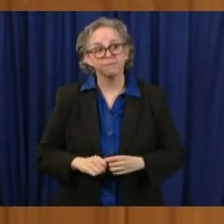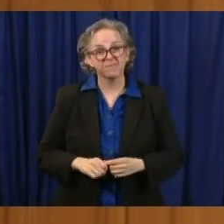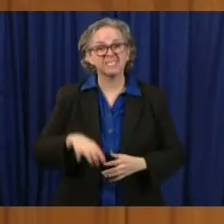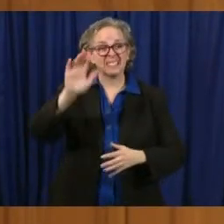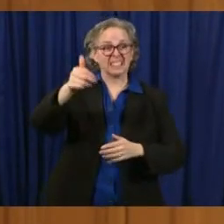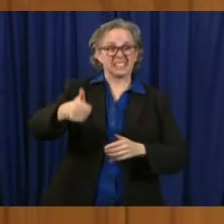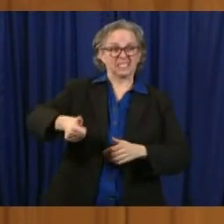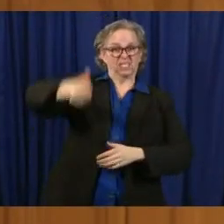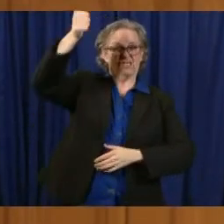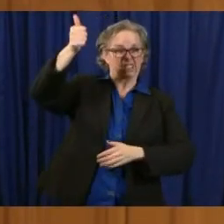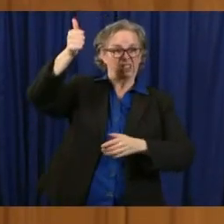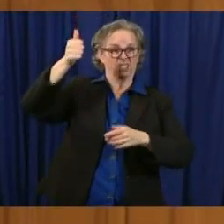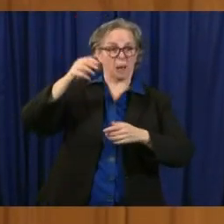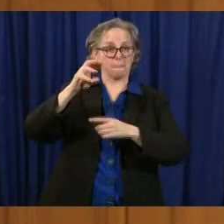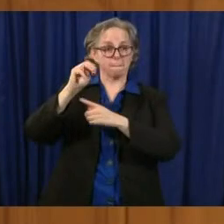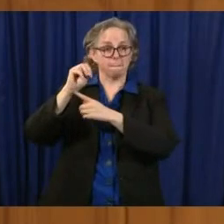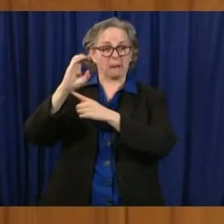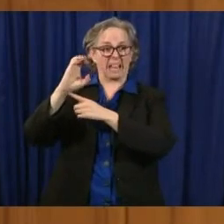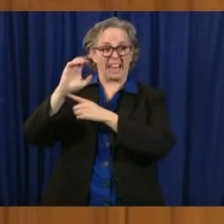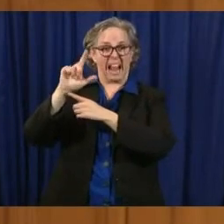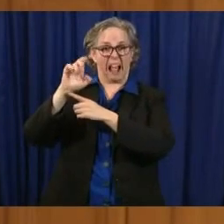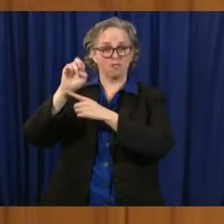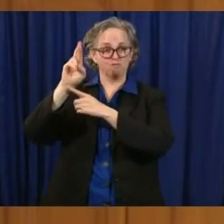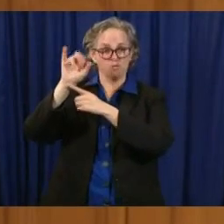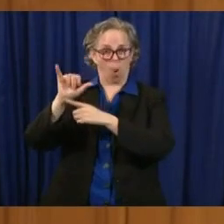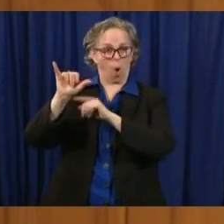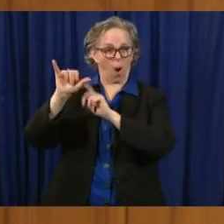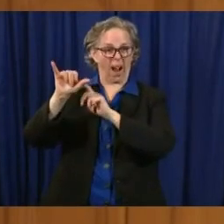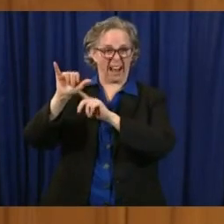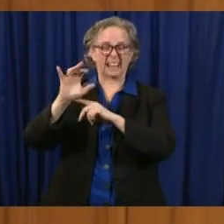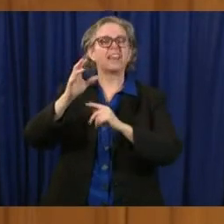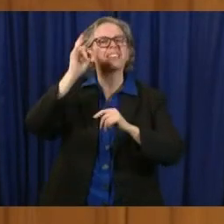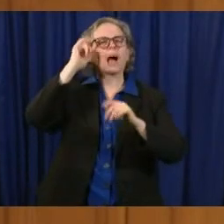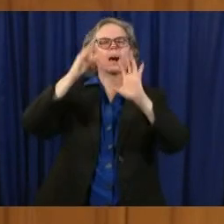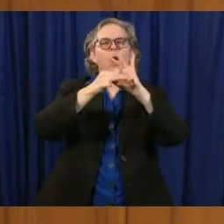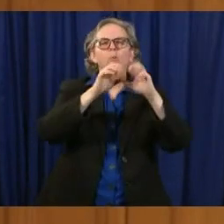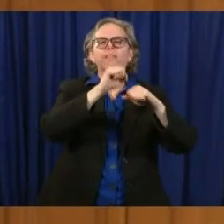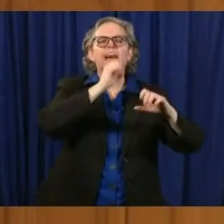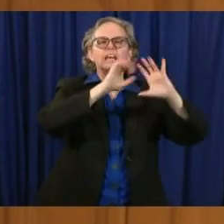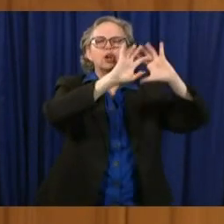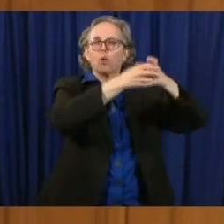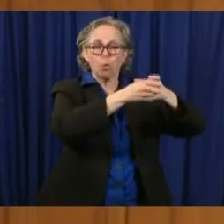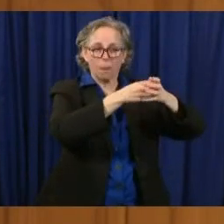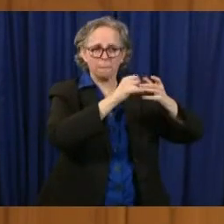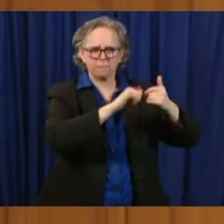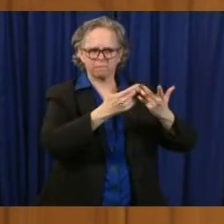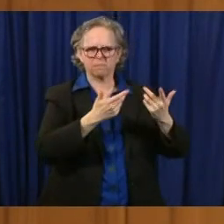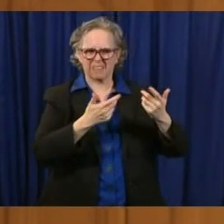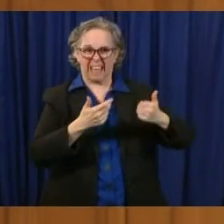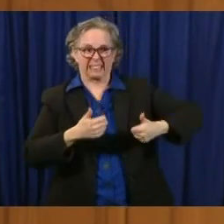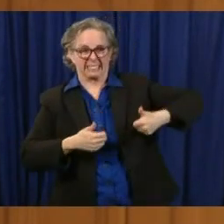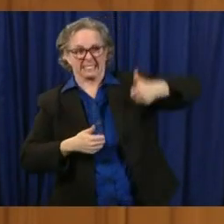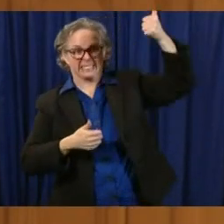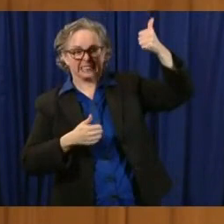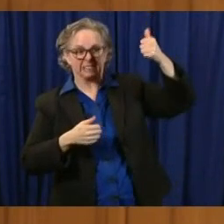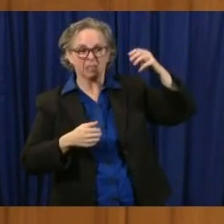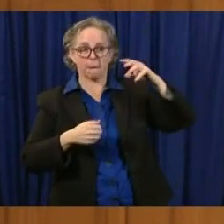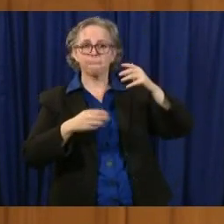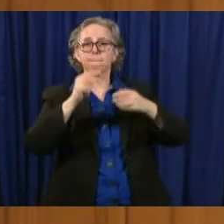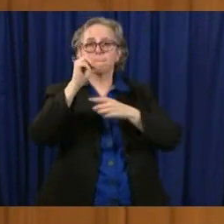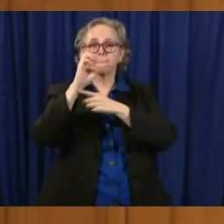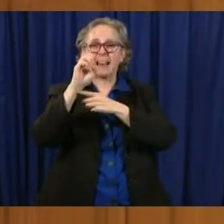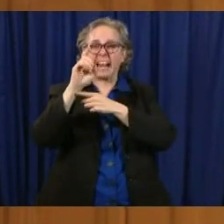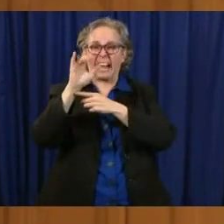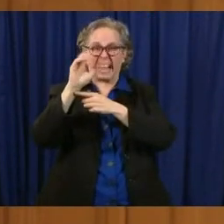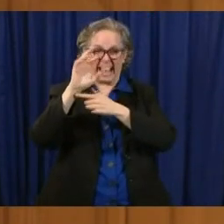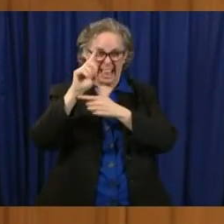who you've met before in aging, and Director Maureen Corcoran, who's our head of Medicaid. They've been leading strike forces along